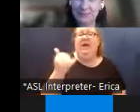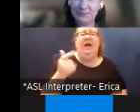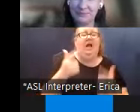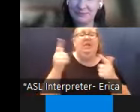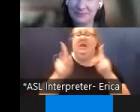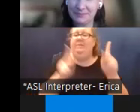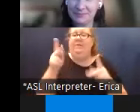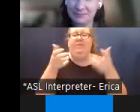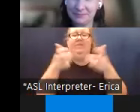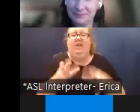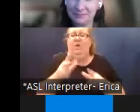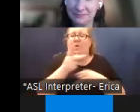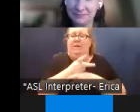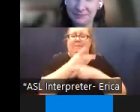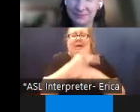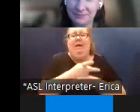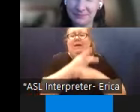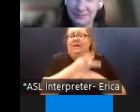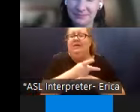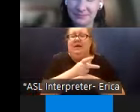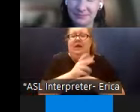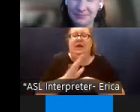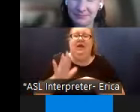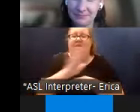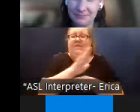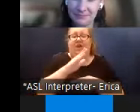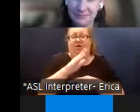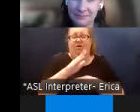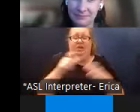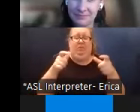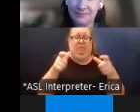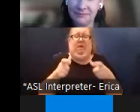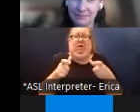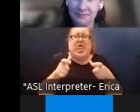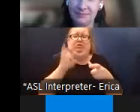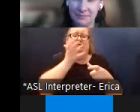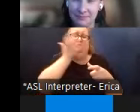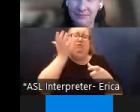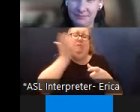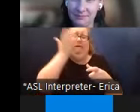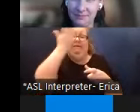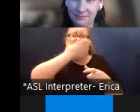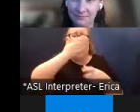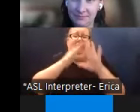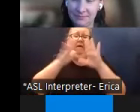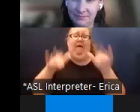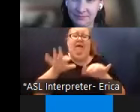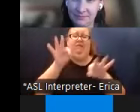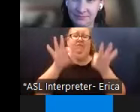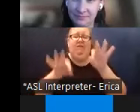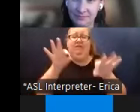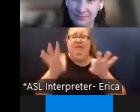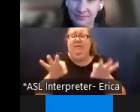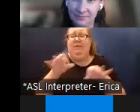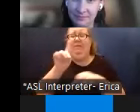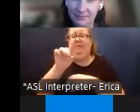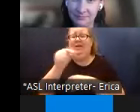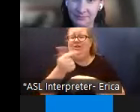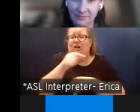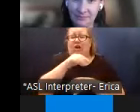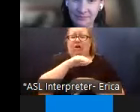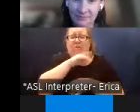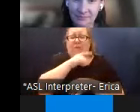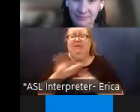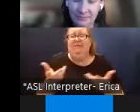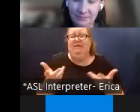to maintain that patch of grass in front of their house because, you're picking up dog waste. You got to